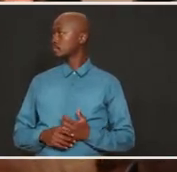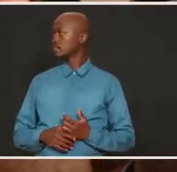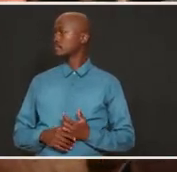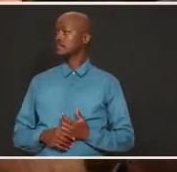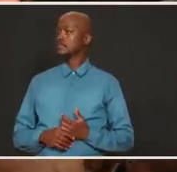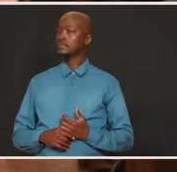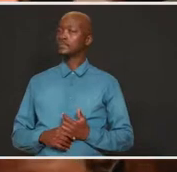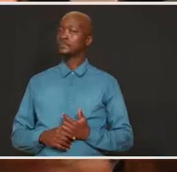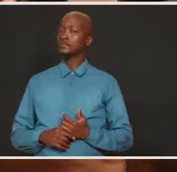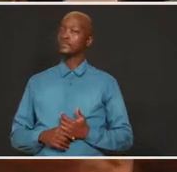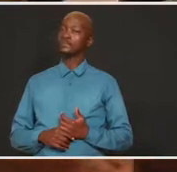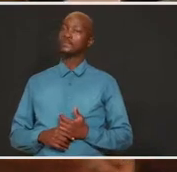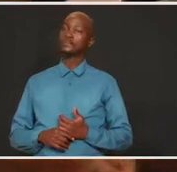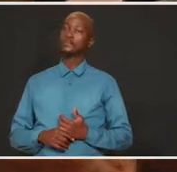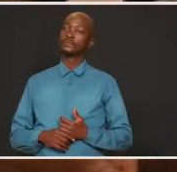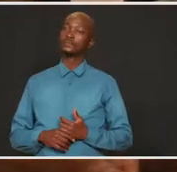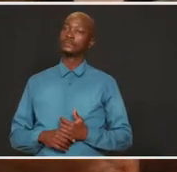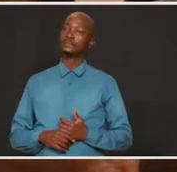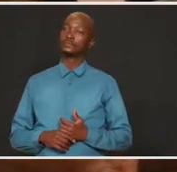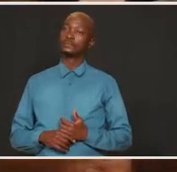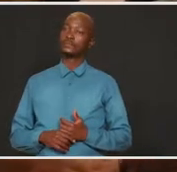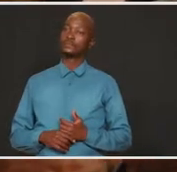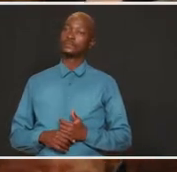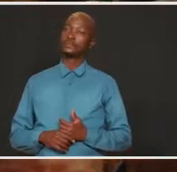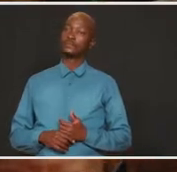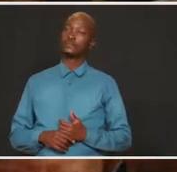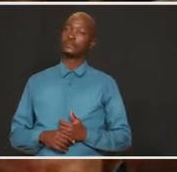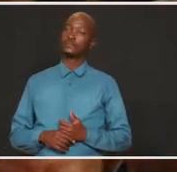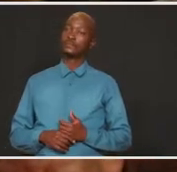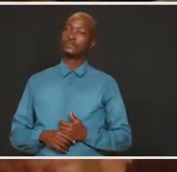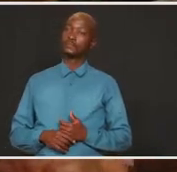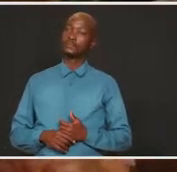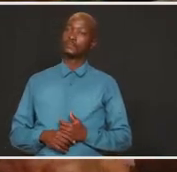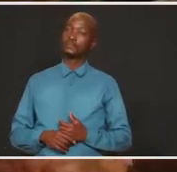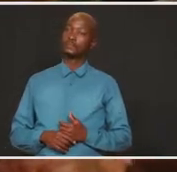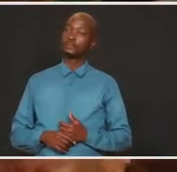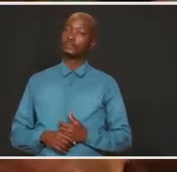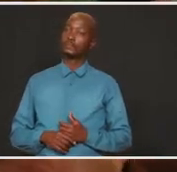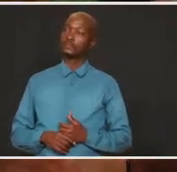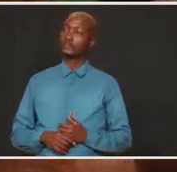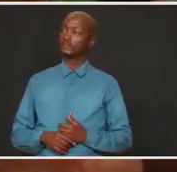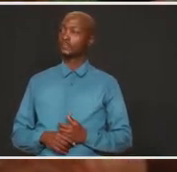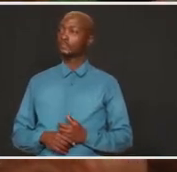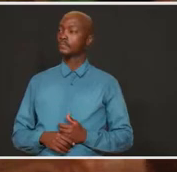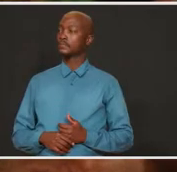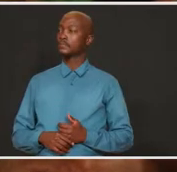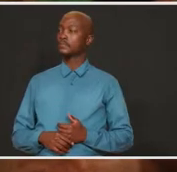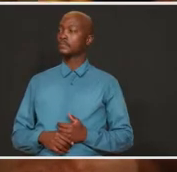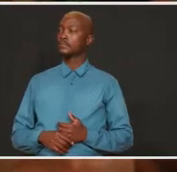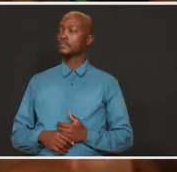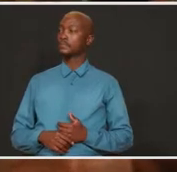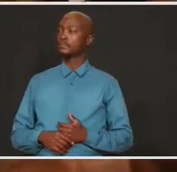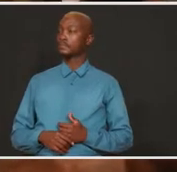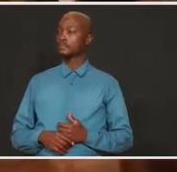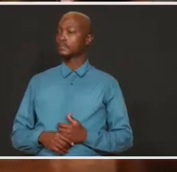uh I sit down the the yeah you you come yeah